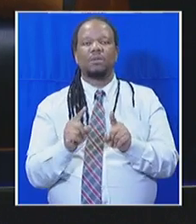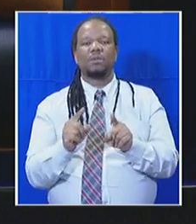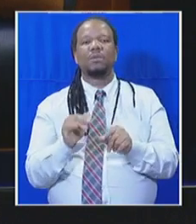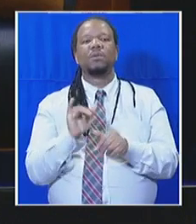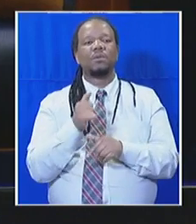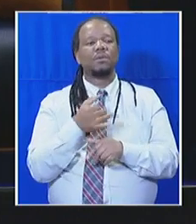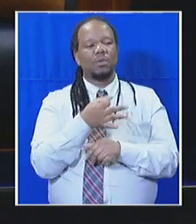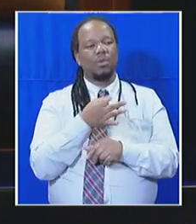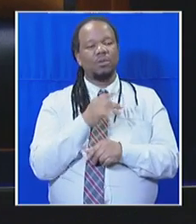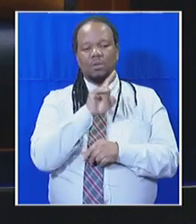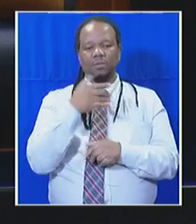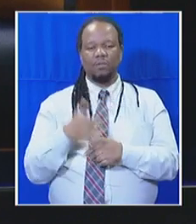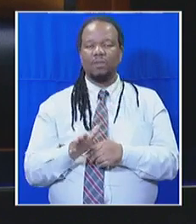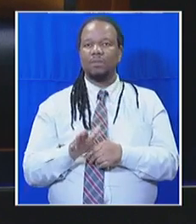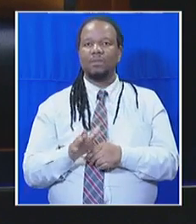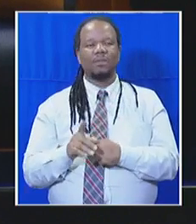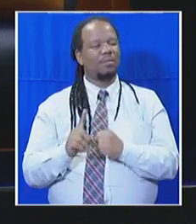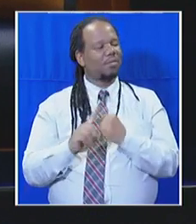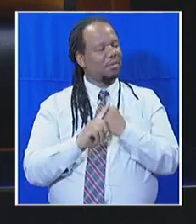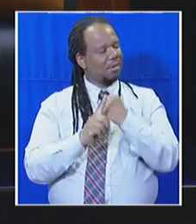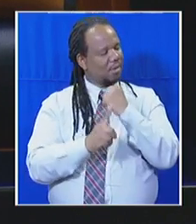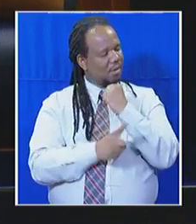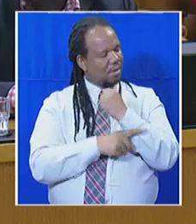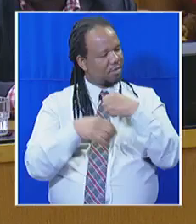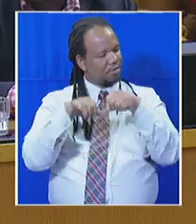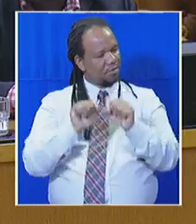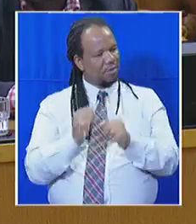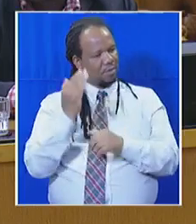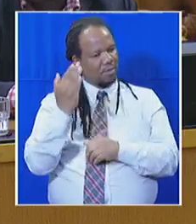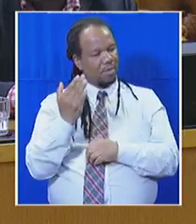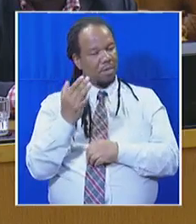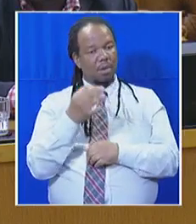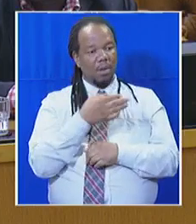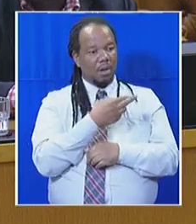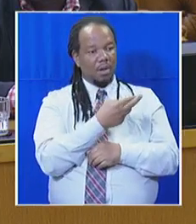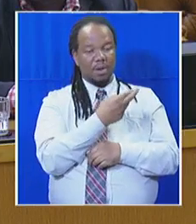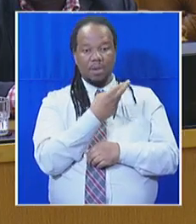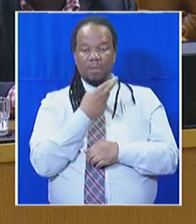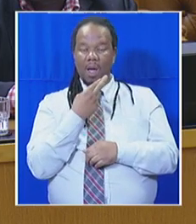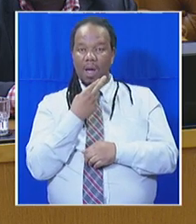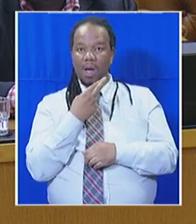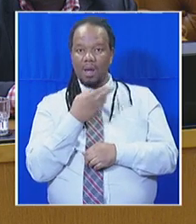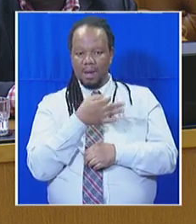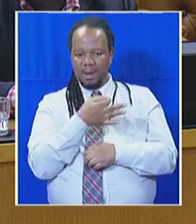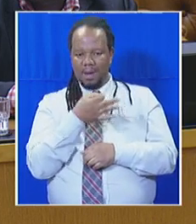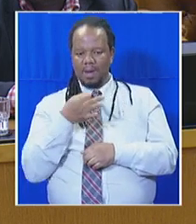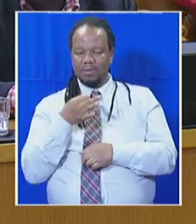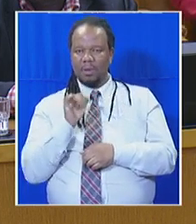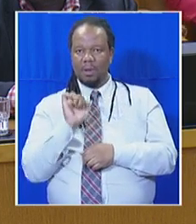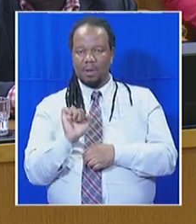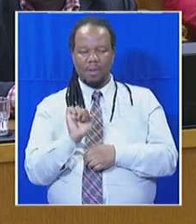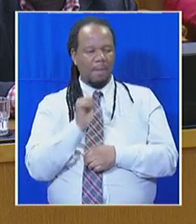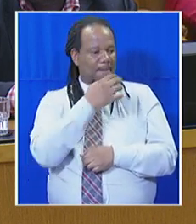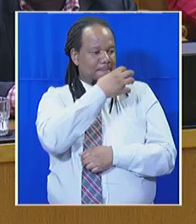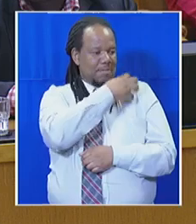answered. The last part, House Chair. By the way, these are not replies, it's answers. The ministers, the